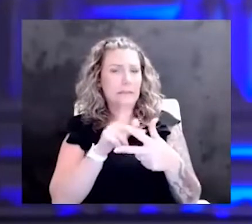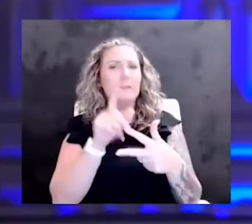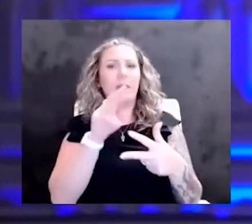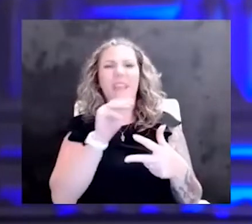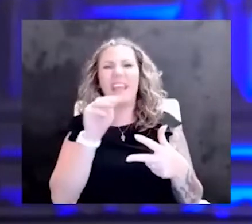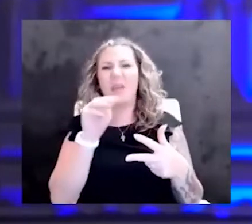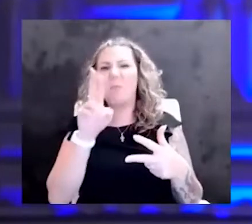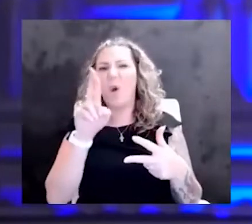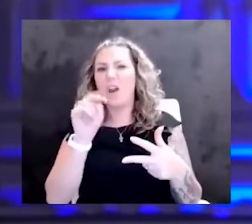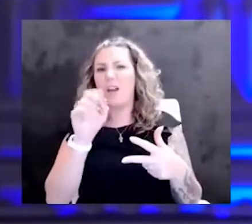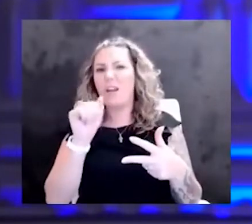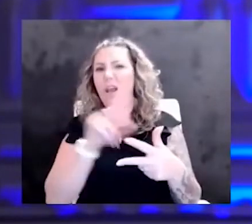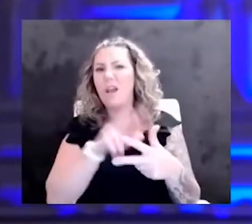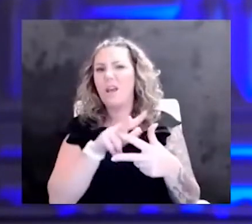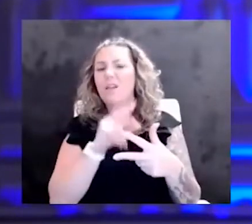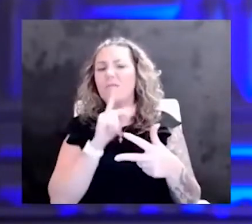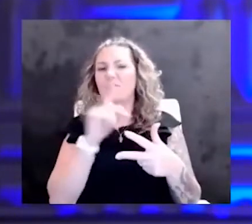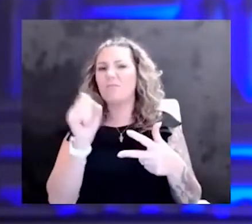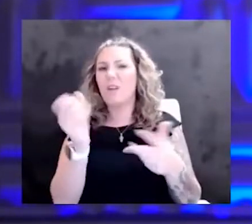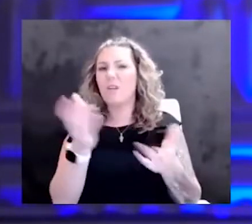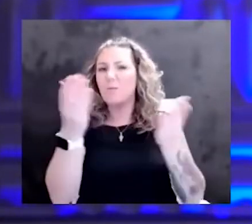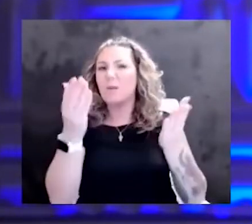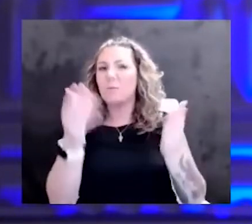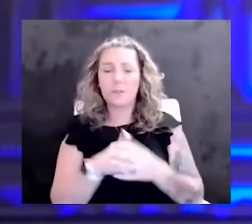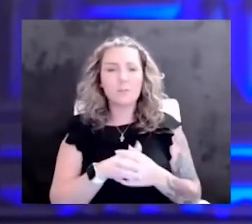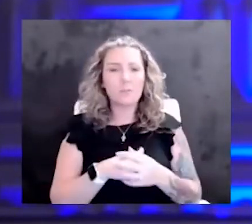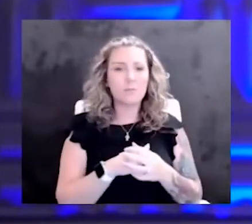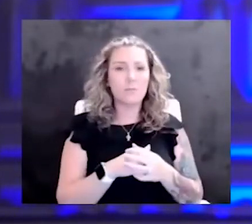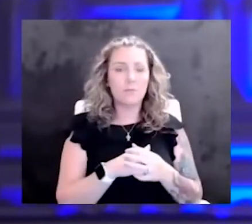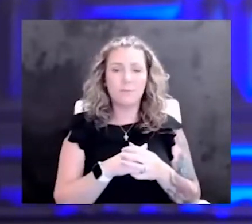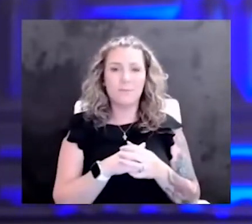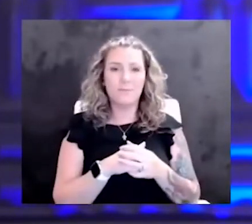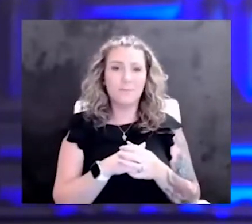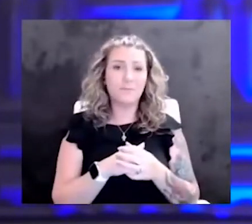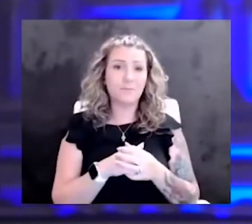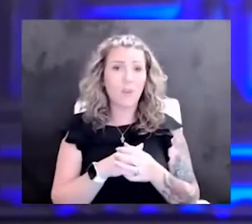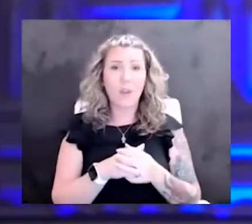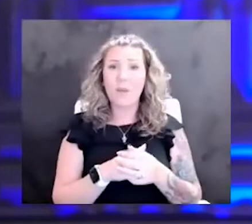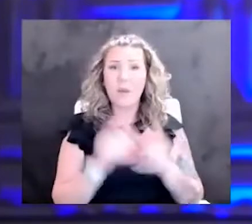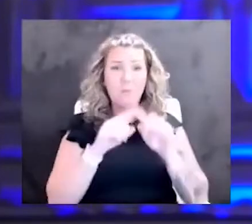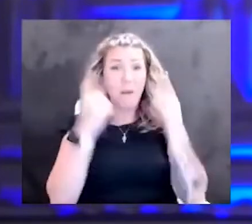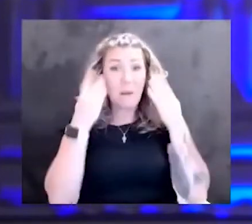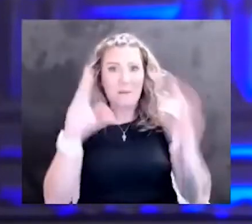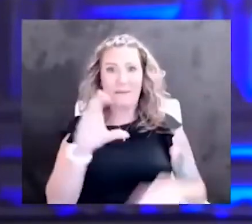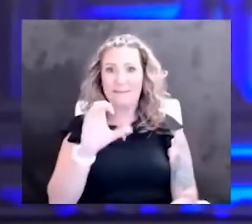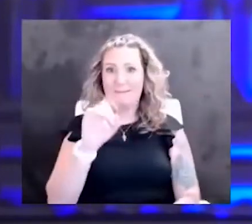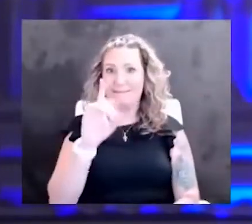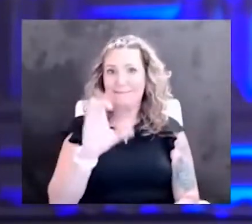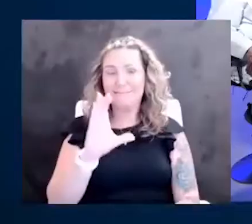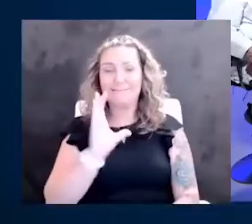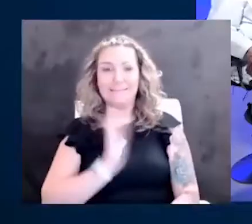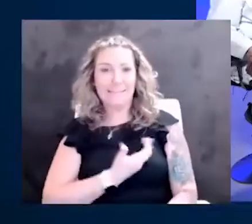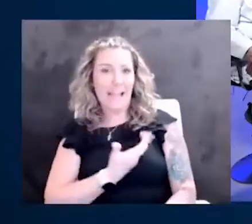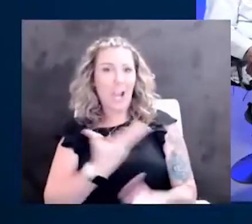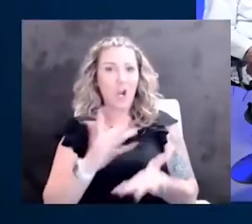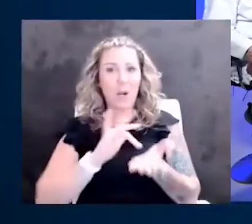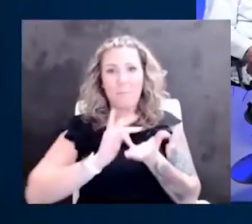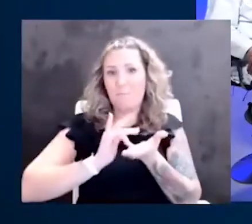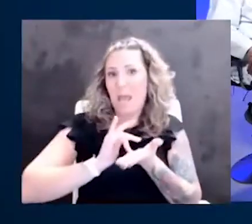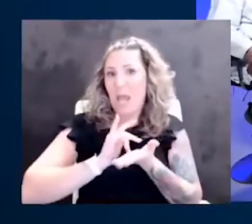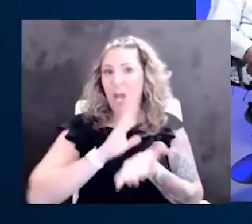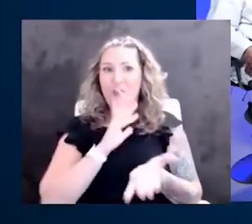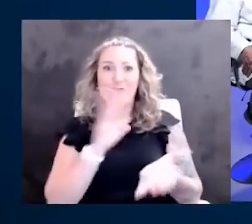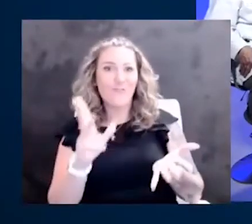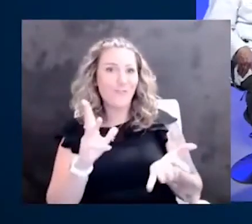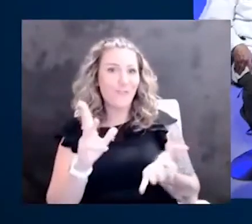that's what I would say too. That would be a recommendation, but we don't know that the CDC Based is on going to say. just- Yeah, just based upon our I medical have knowledge. no